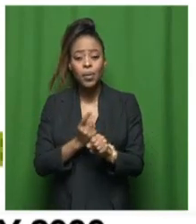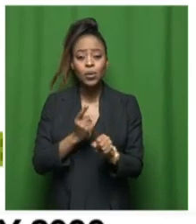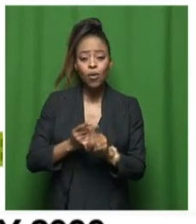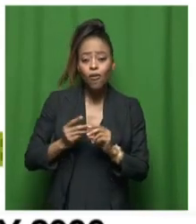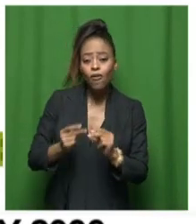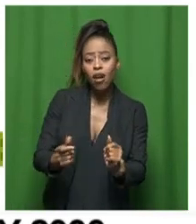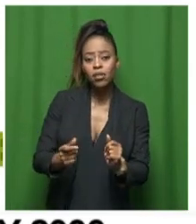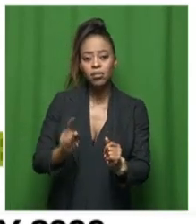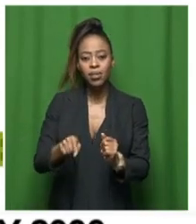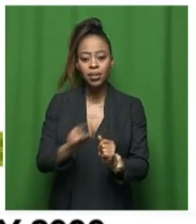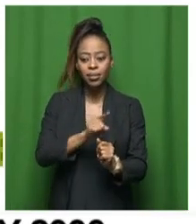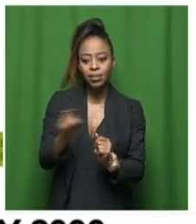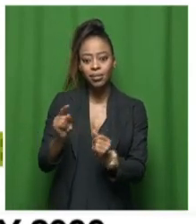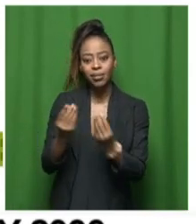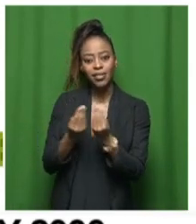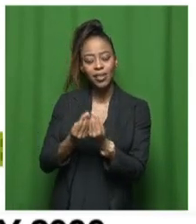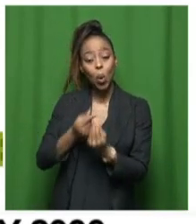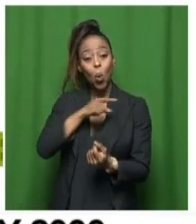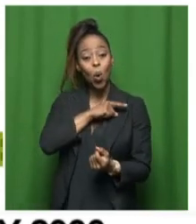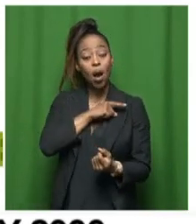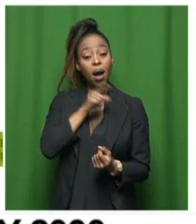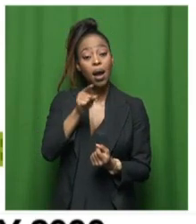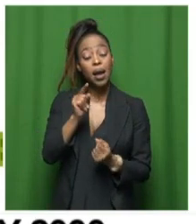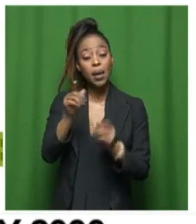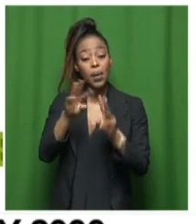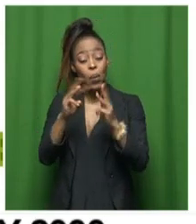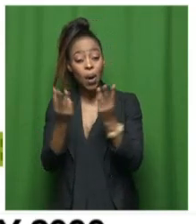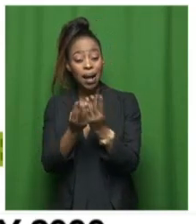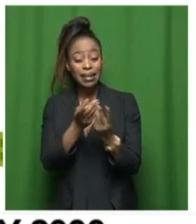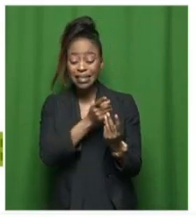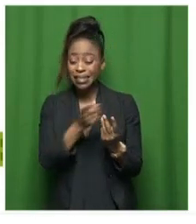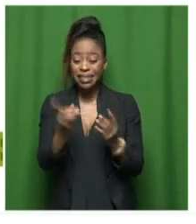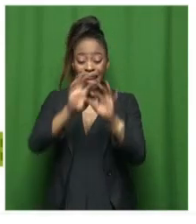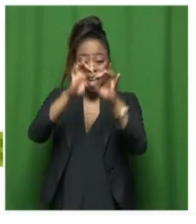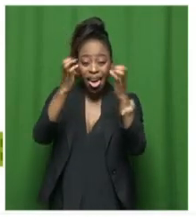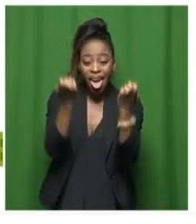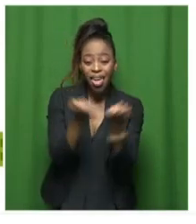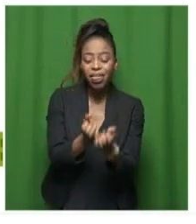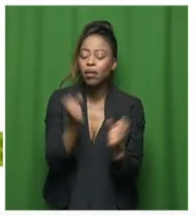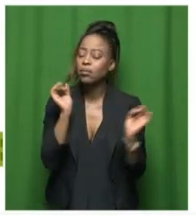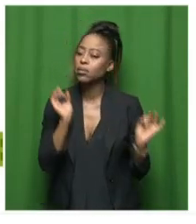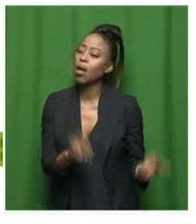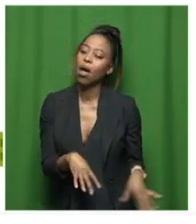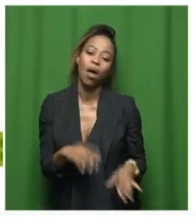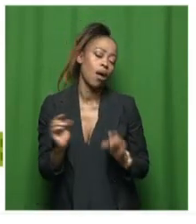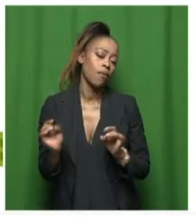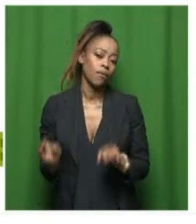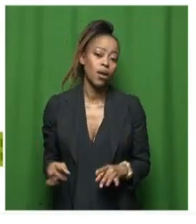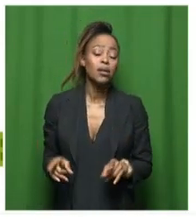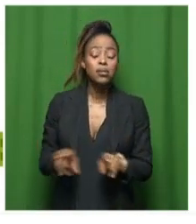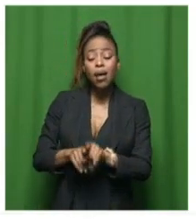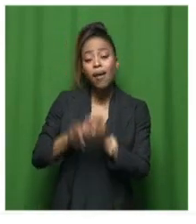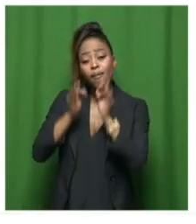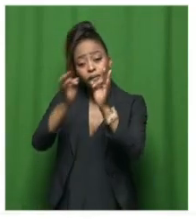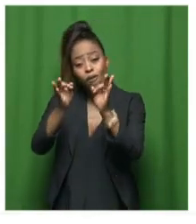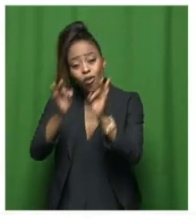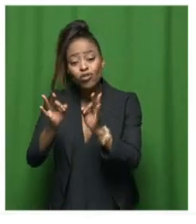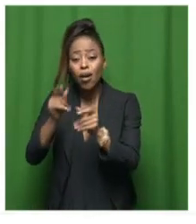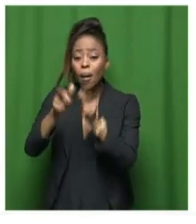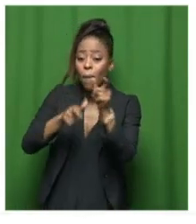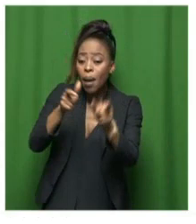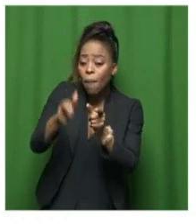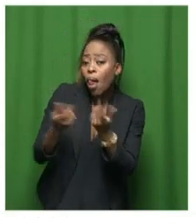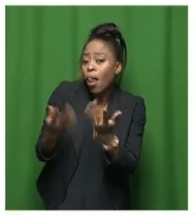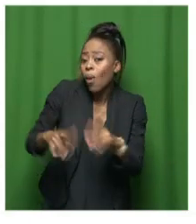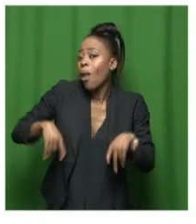accelerate this endeavor because the planet is suffering, and of course for future livelihoods, for future generations,